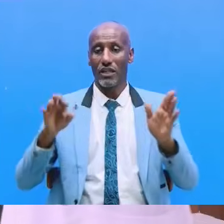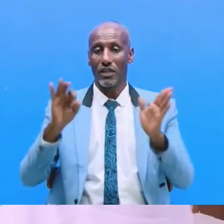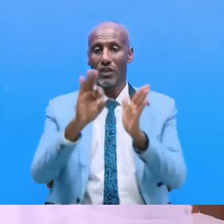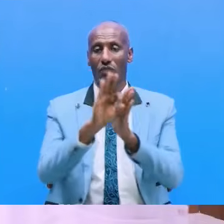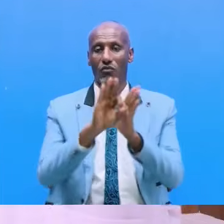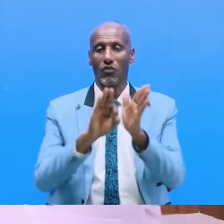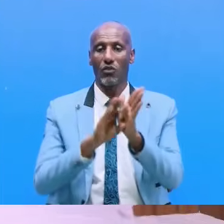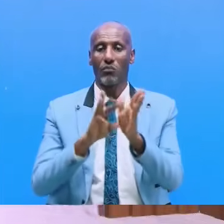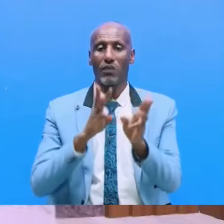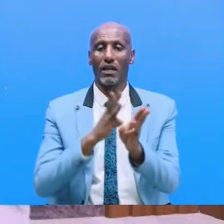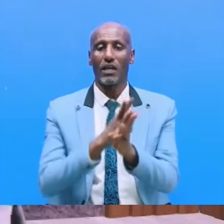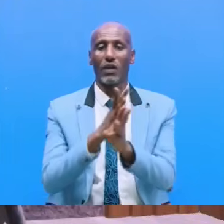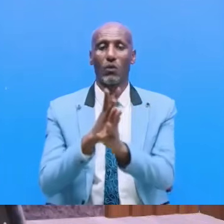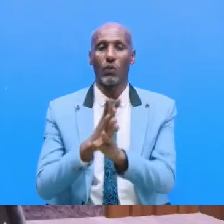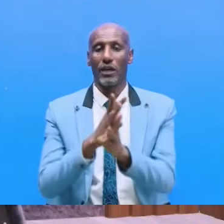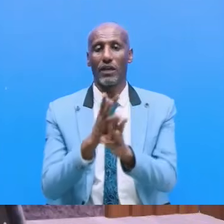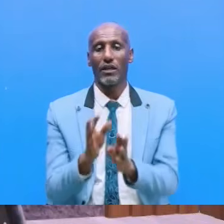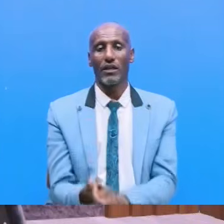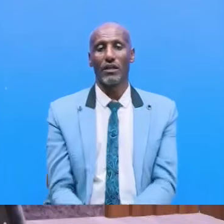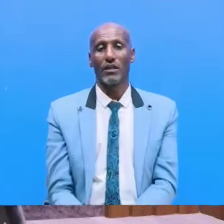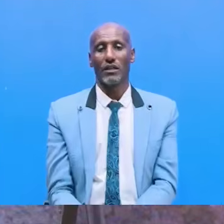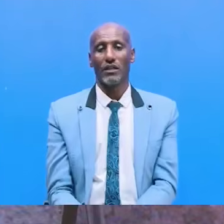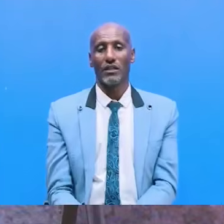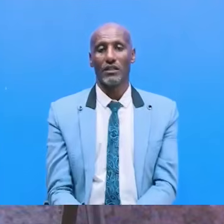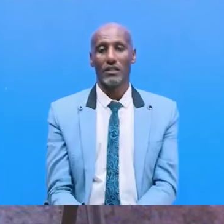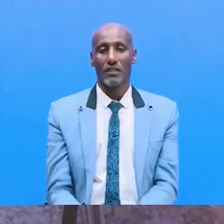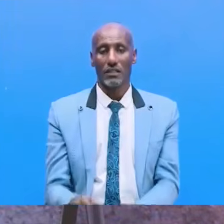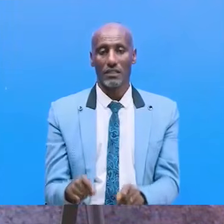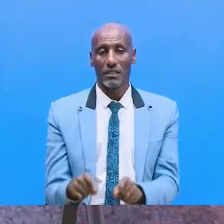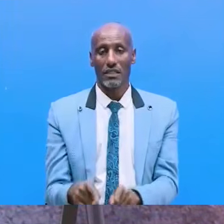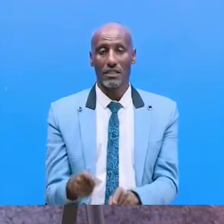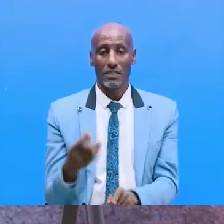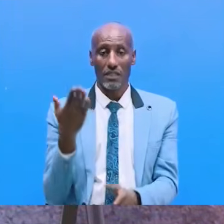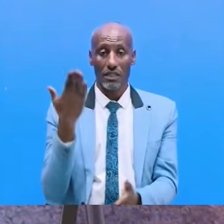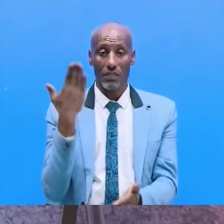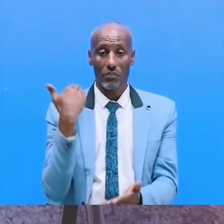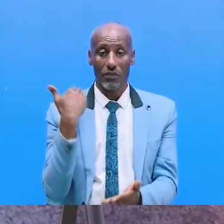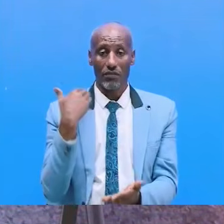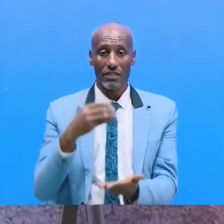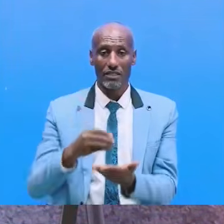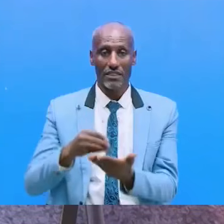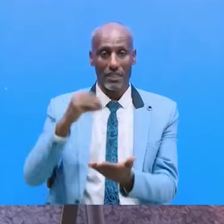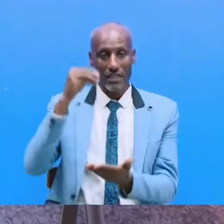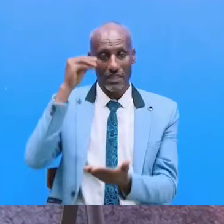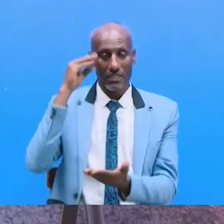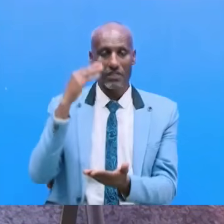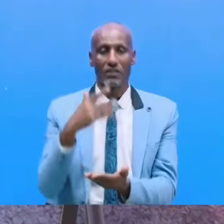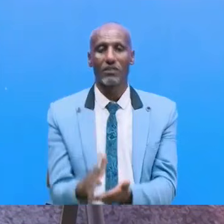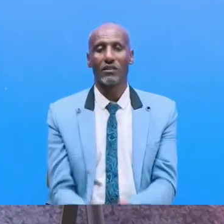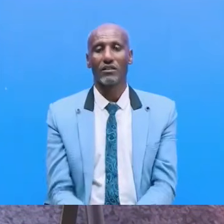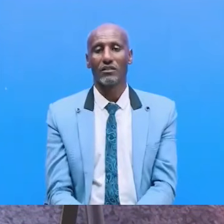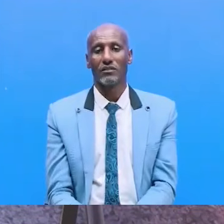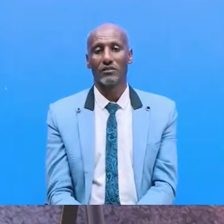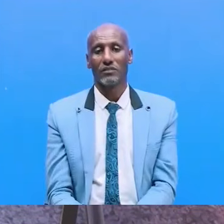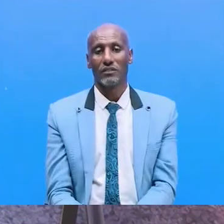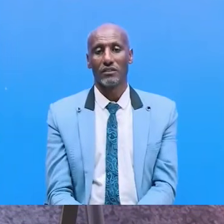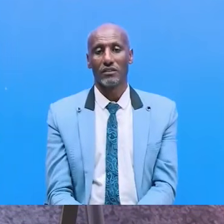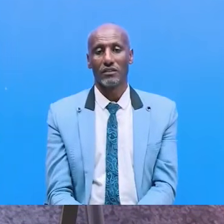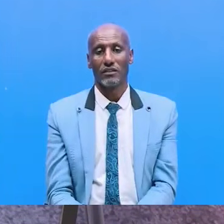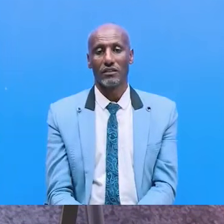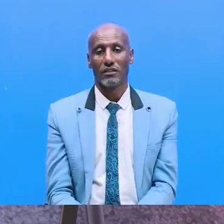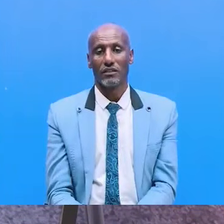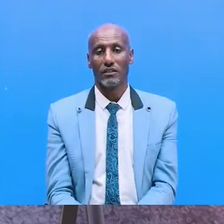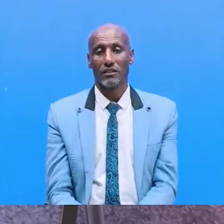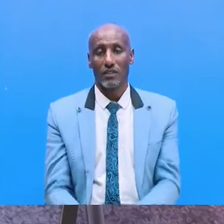way. So students, this was previous lesson. I hope you all are understanding and enjoy the lesson. Let us